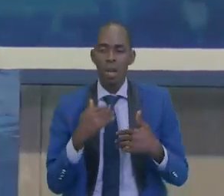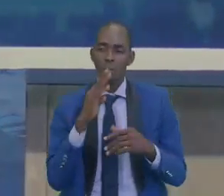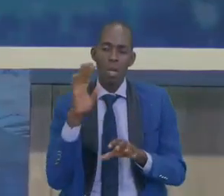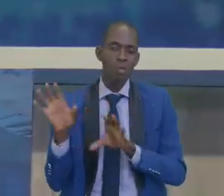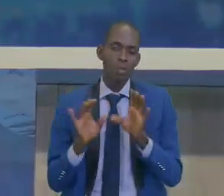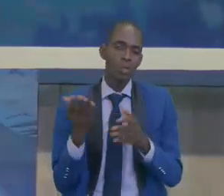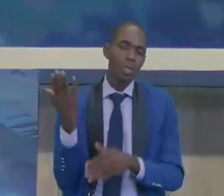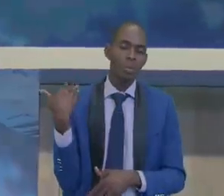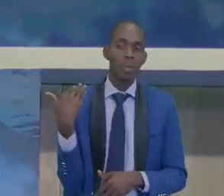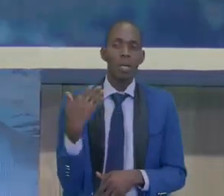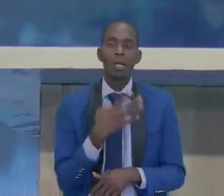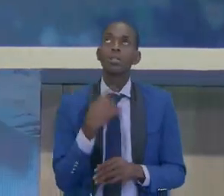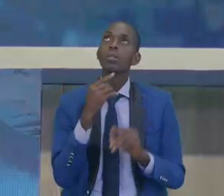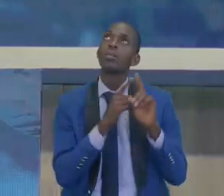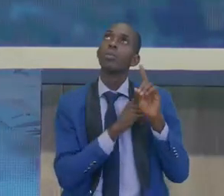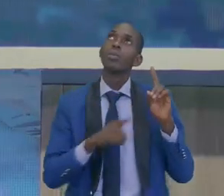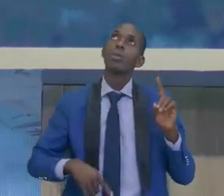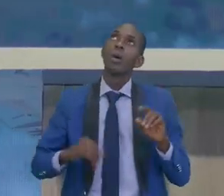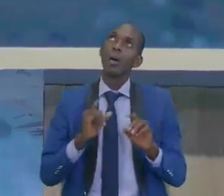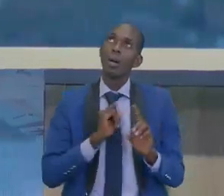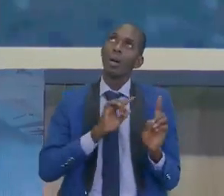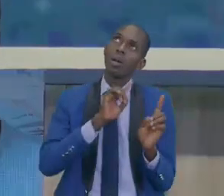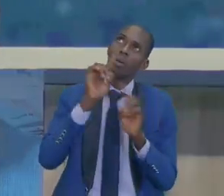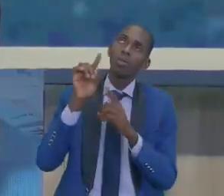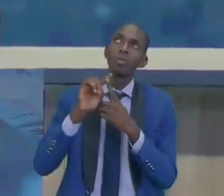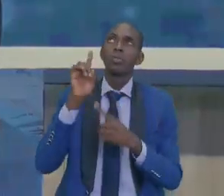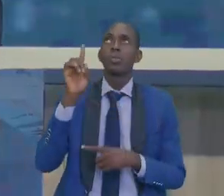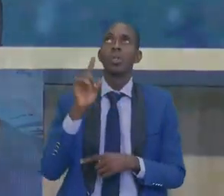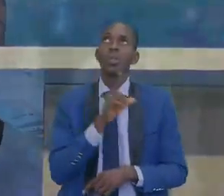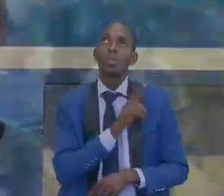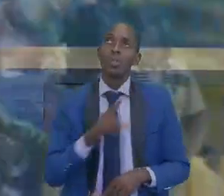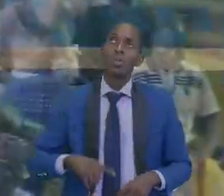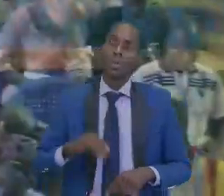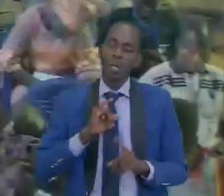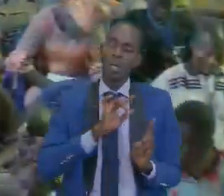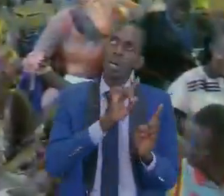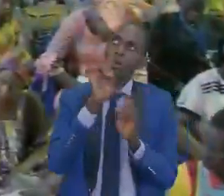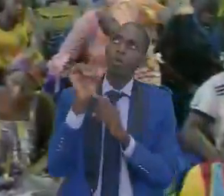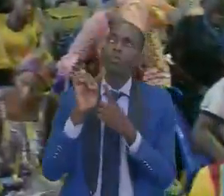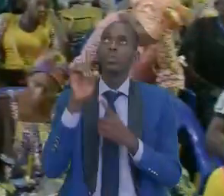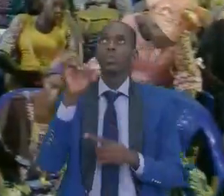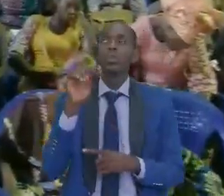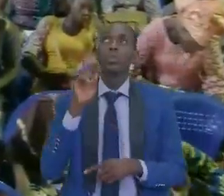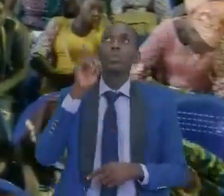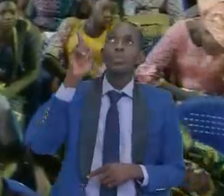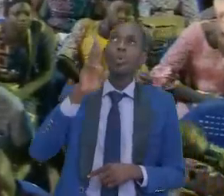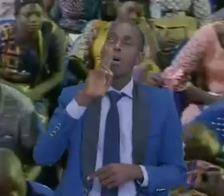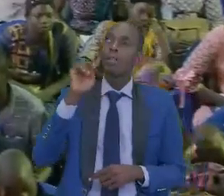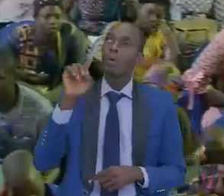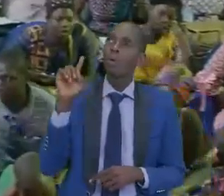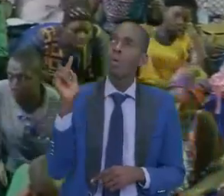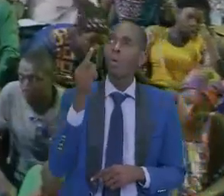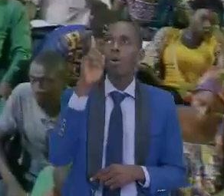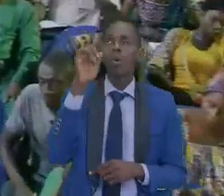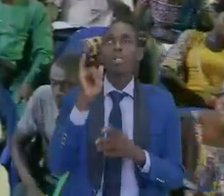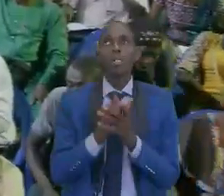And you say, Lord, I come. Lord, I come. You are the only one that can